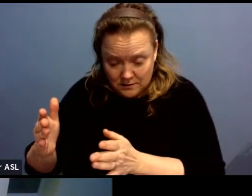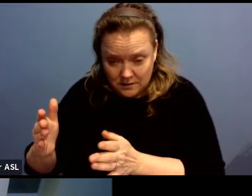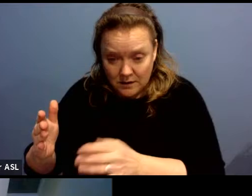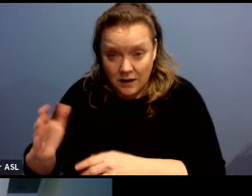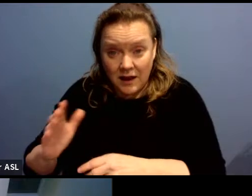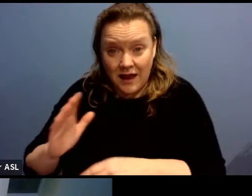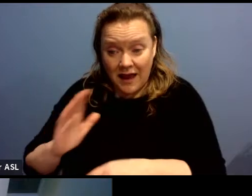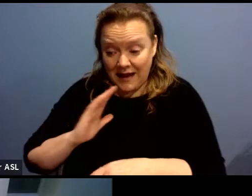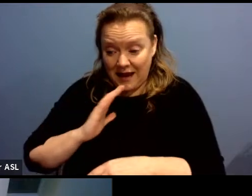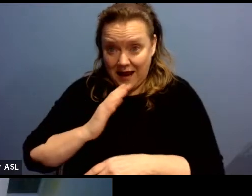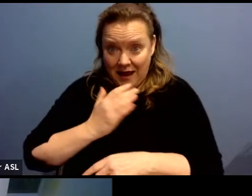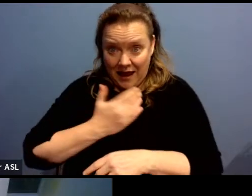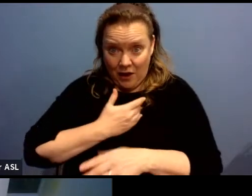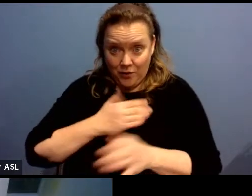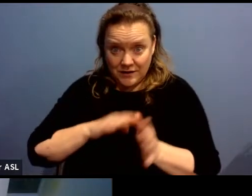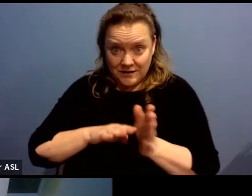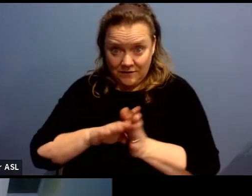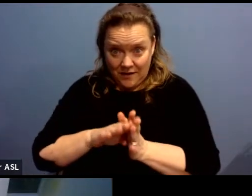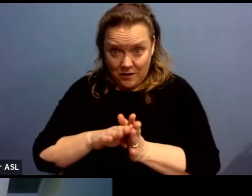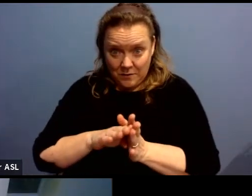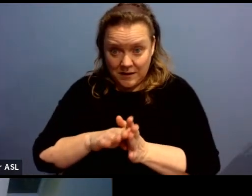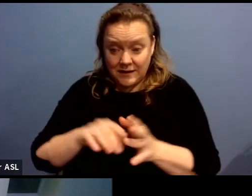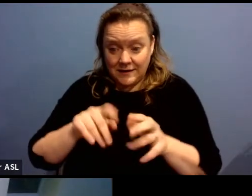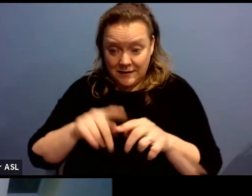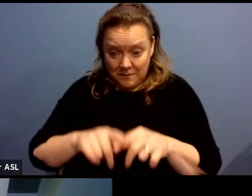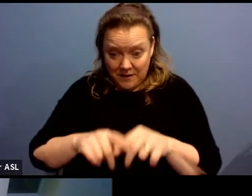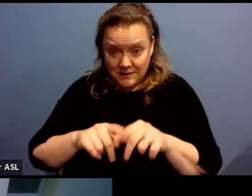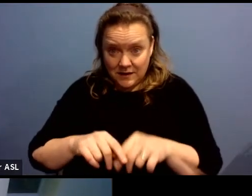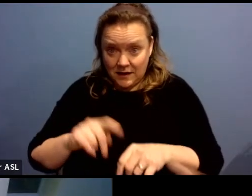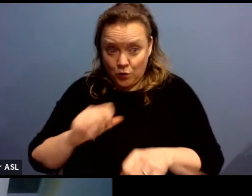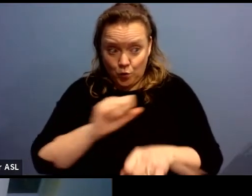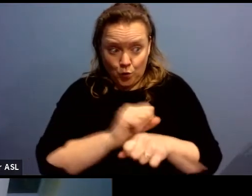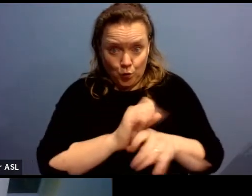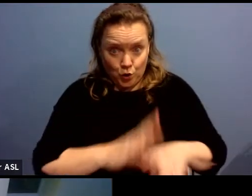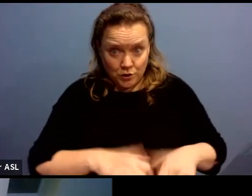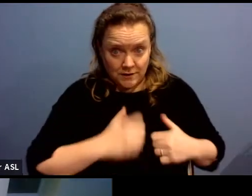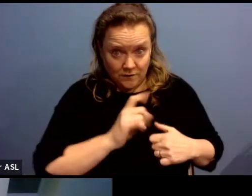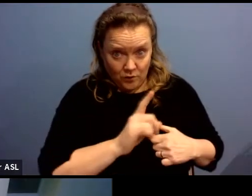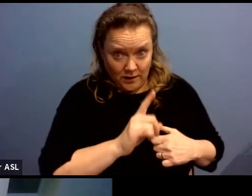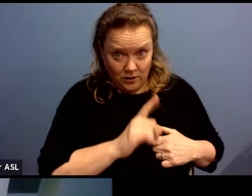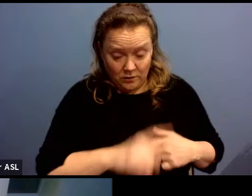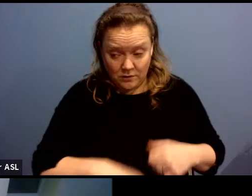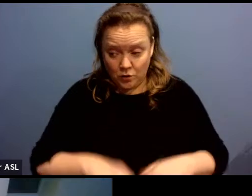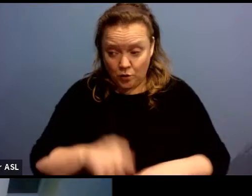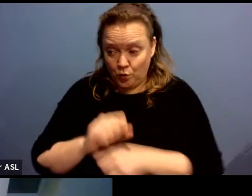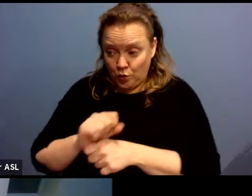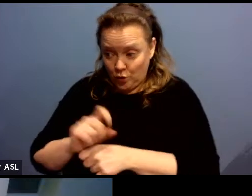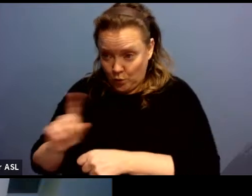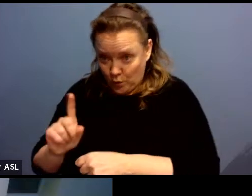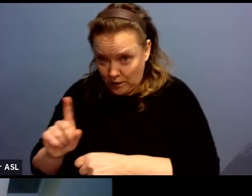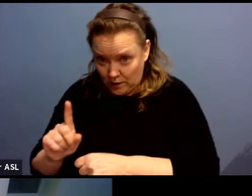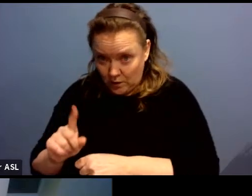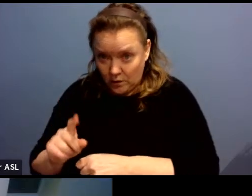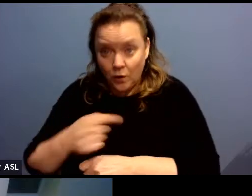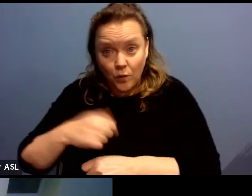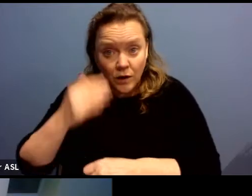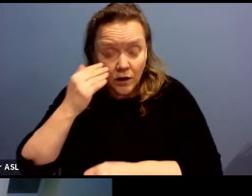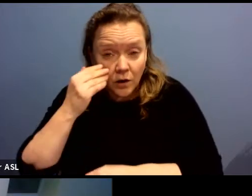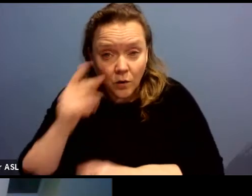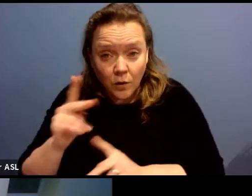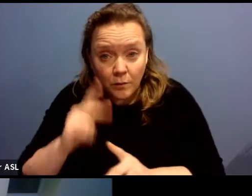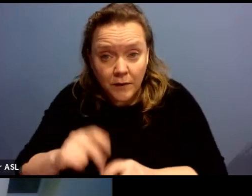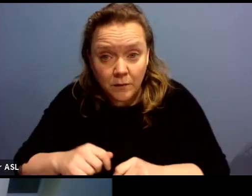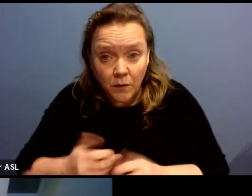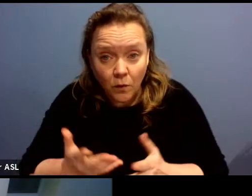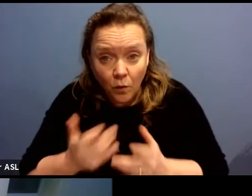on proximity to where the workforce lives. And what we know is that workforce wants to live through the